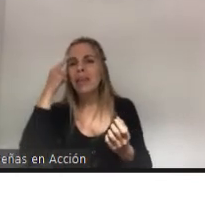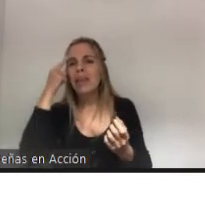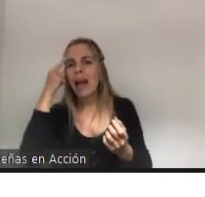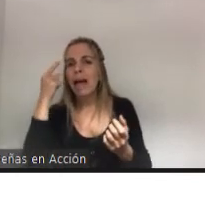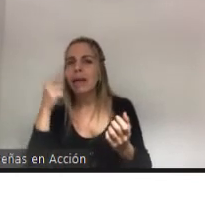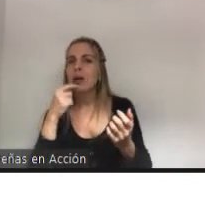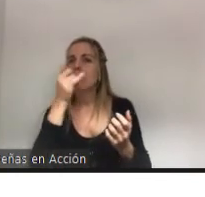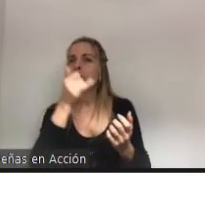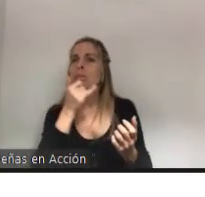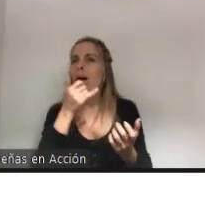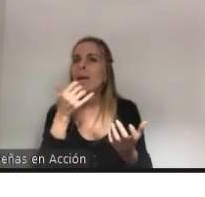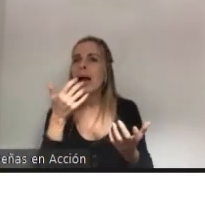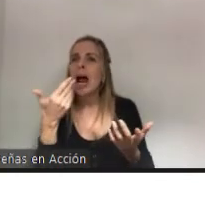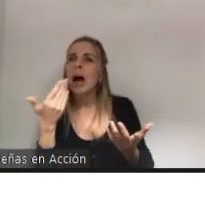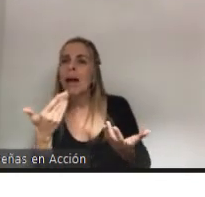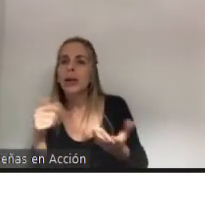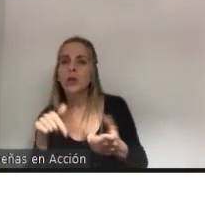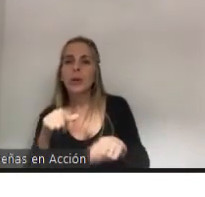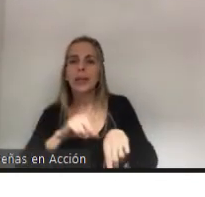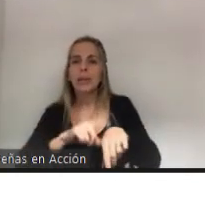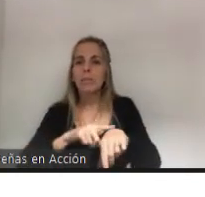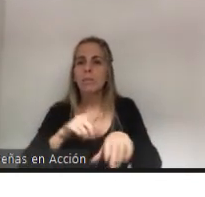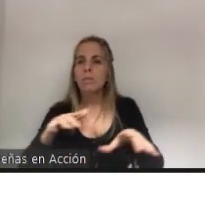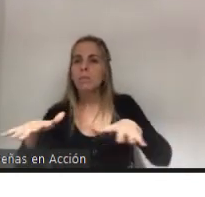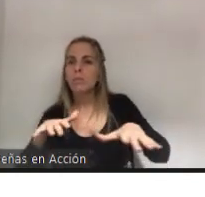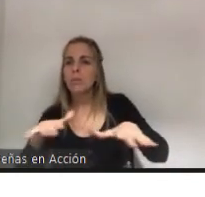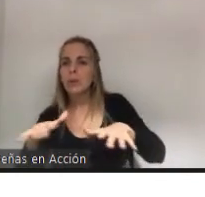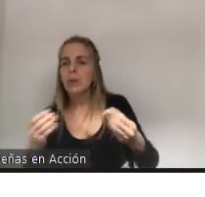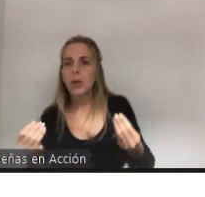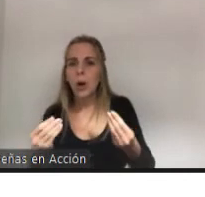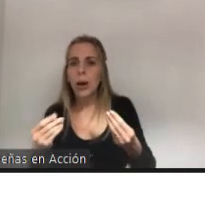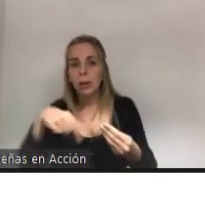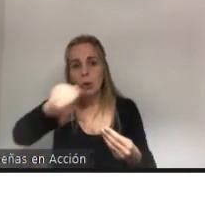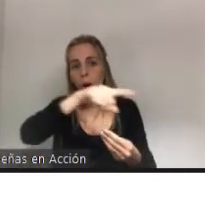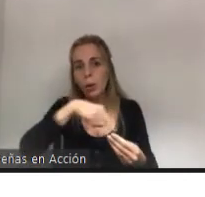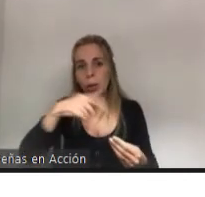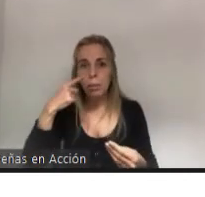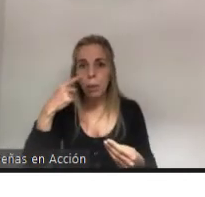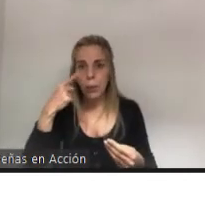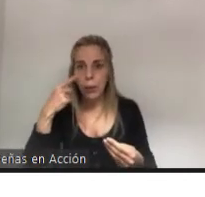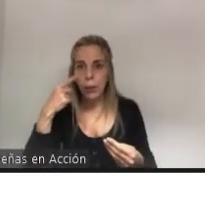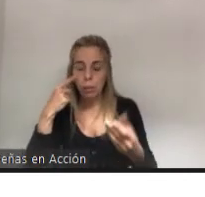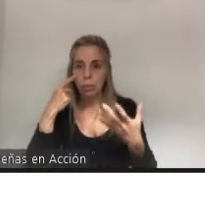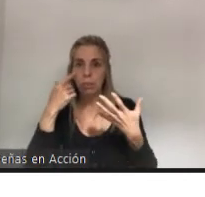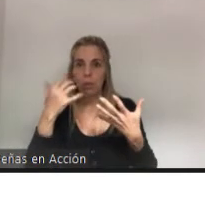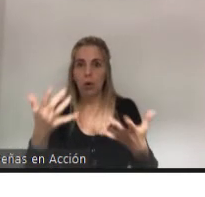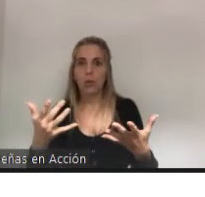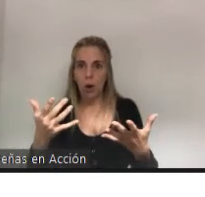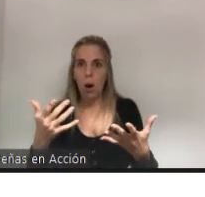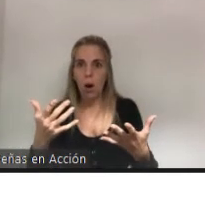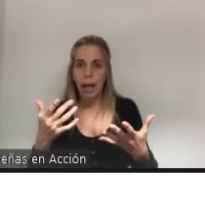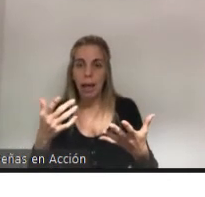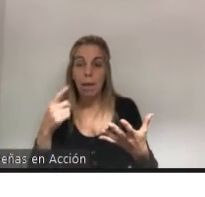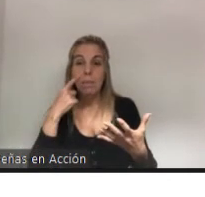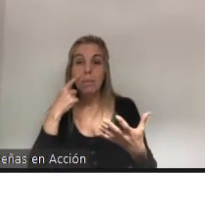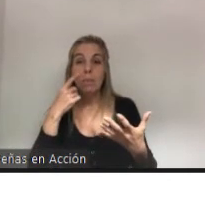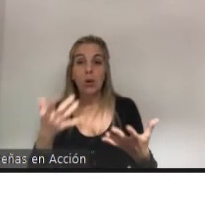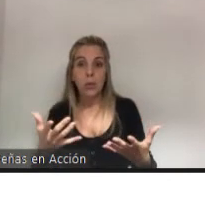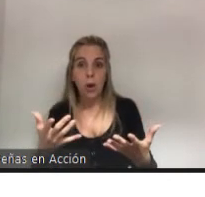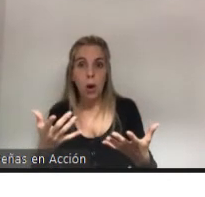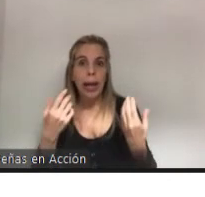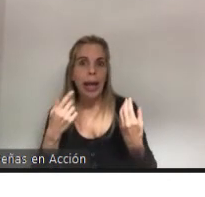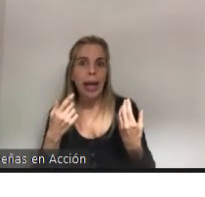talking about the right moment, the moment we are going through. This showed